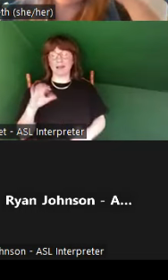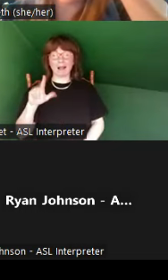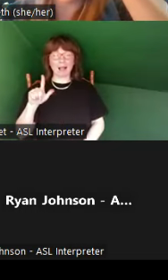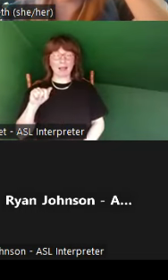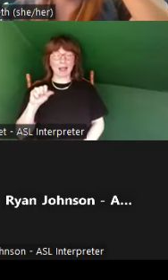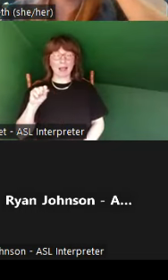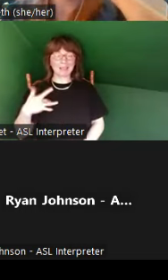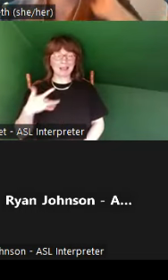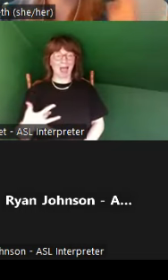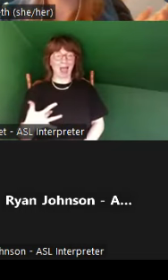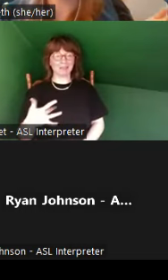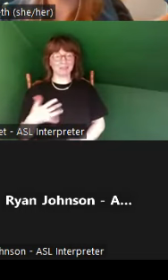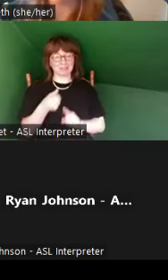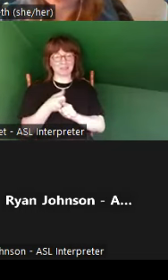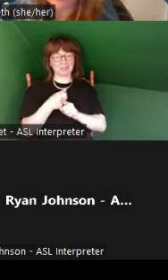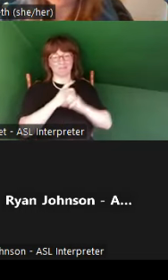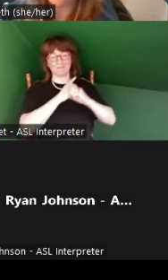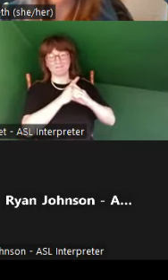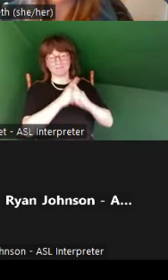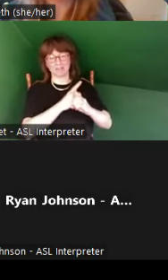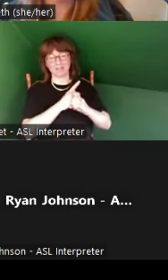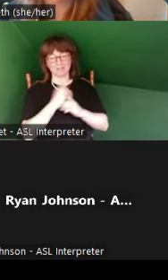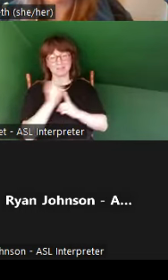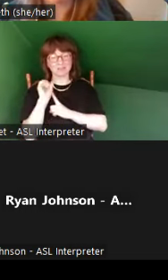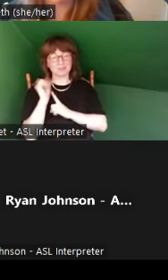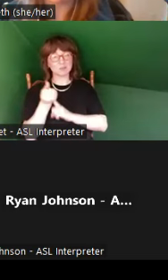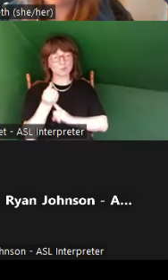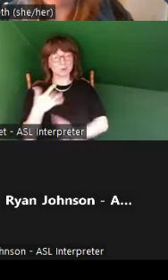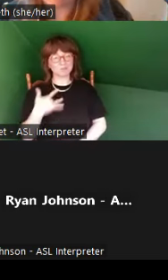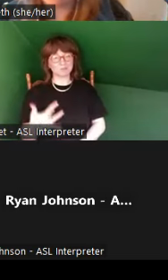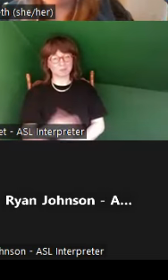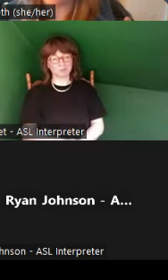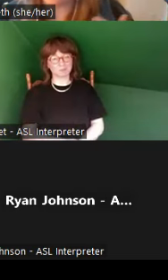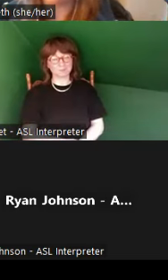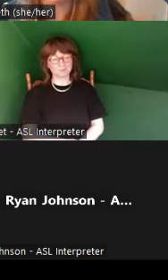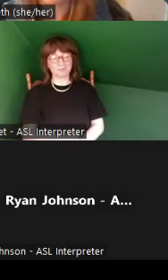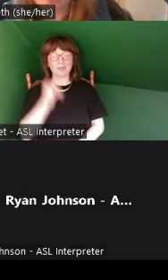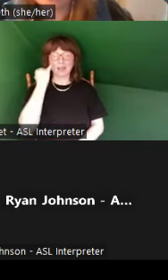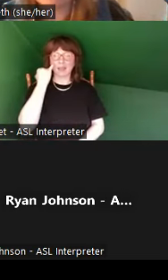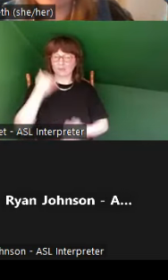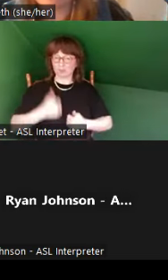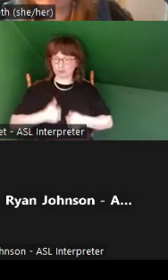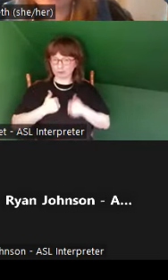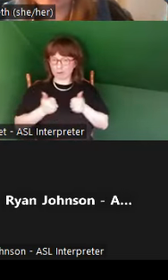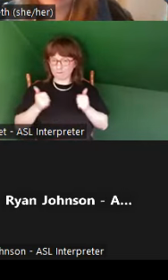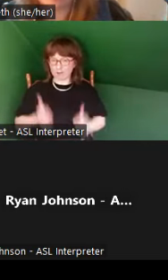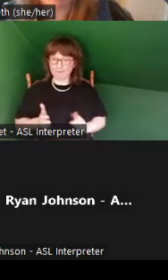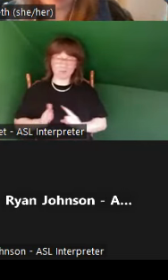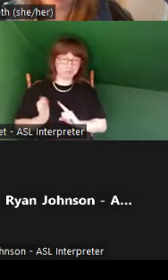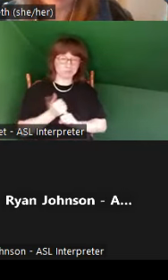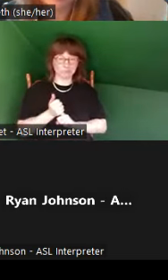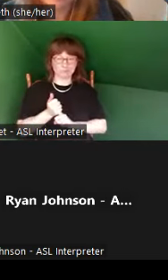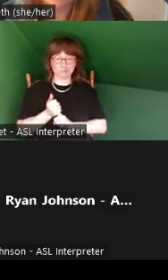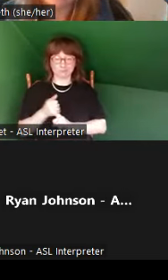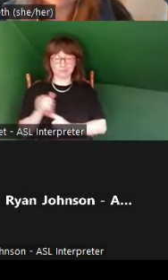scenario. So usually if a survivor is arrested or charged with physically harming